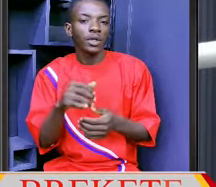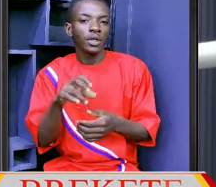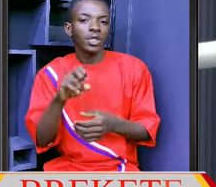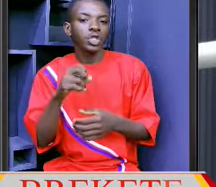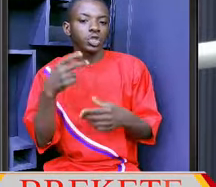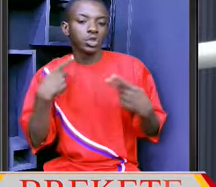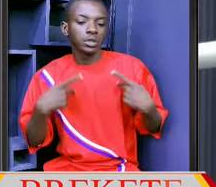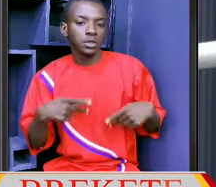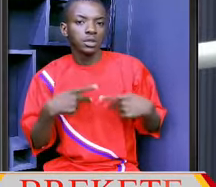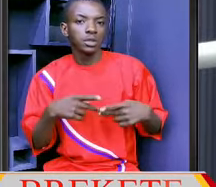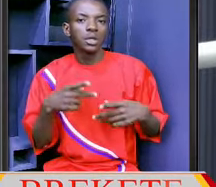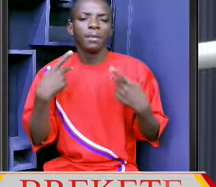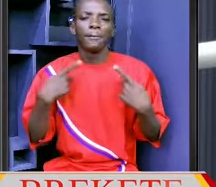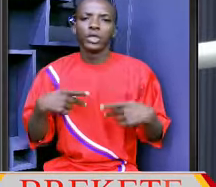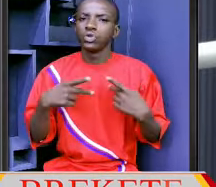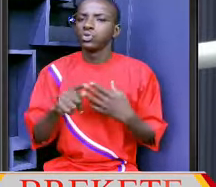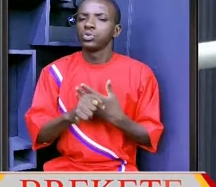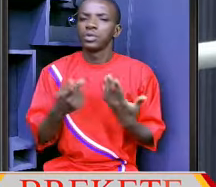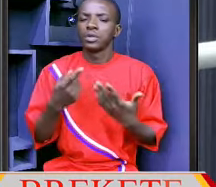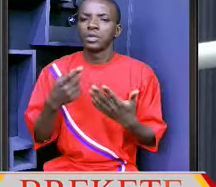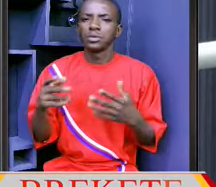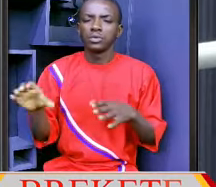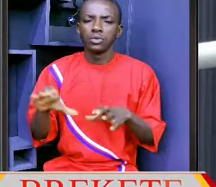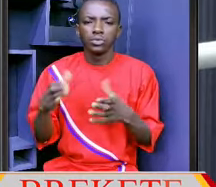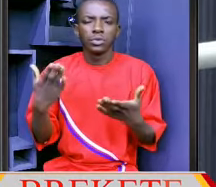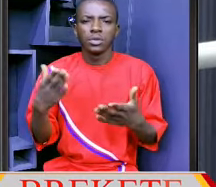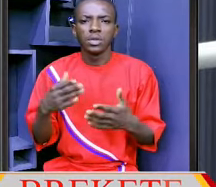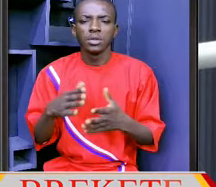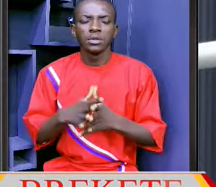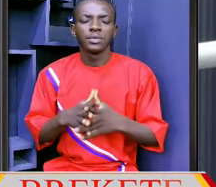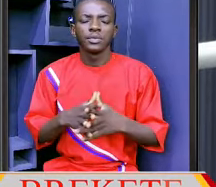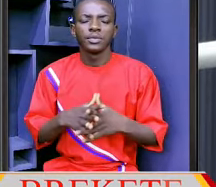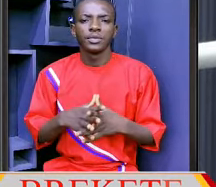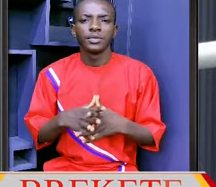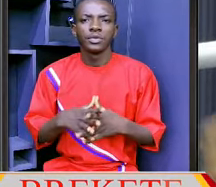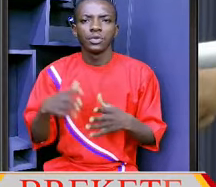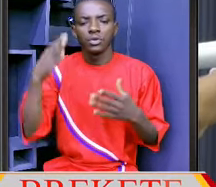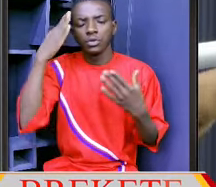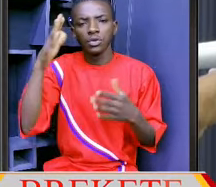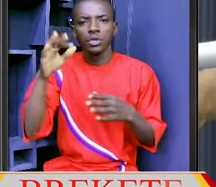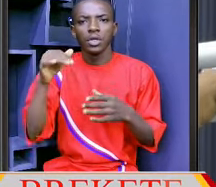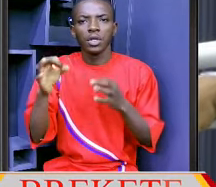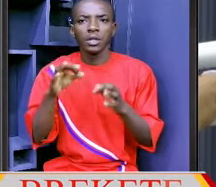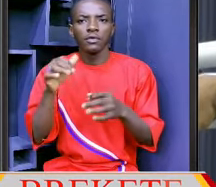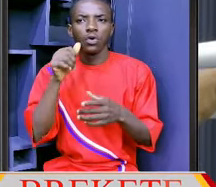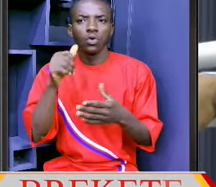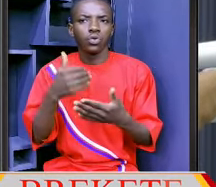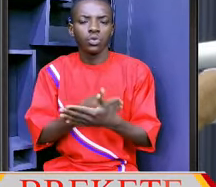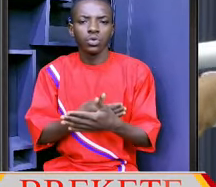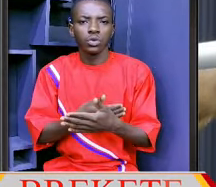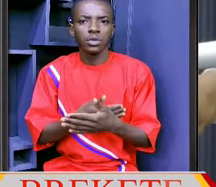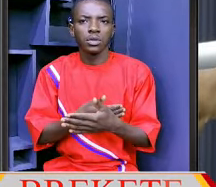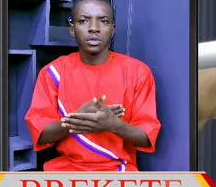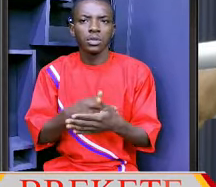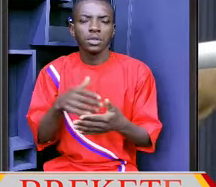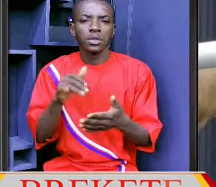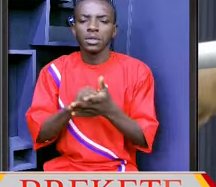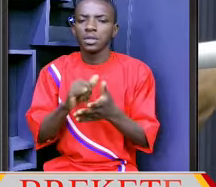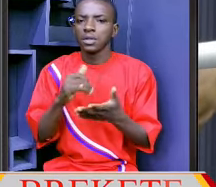this thing then they do, na pros, then they do, na this. You don't know whether your daughter will be inside that motor.